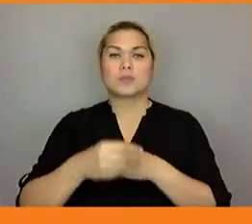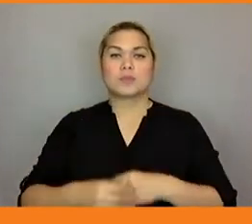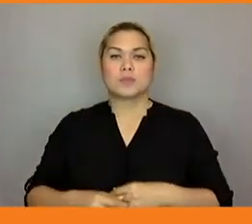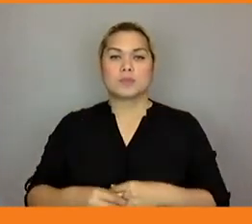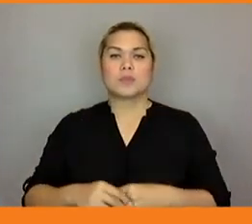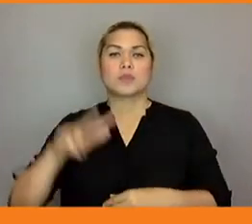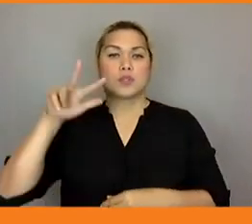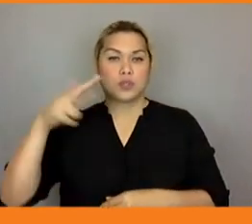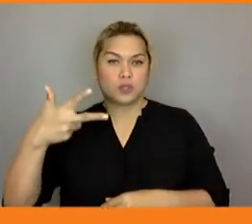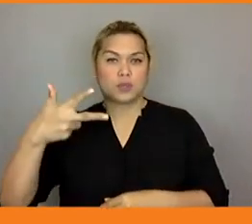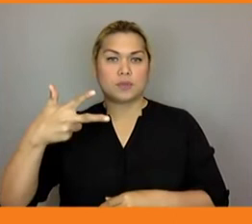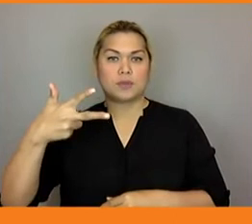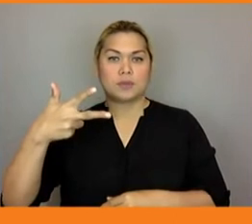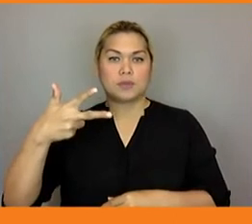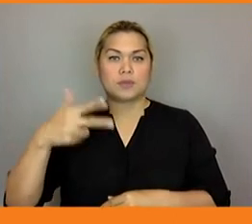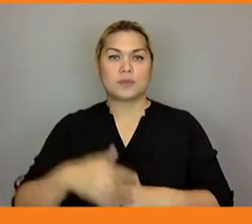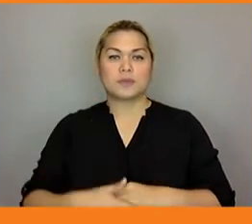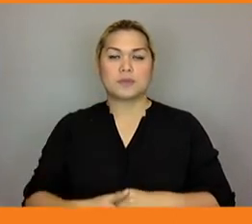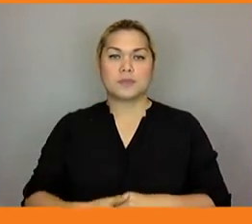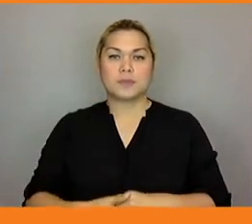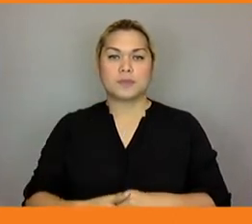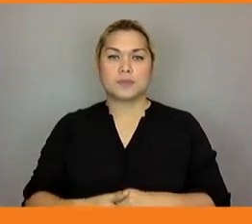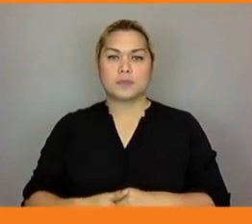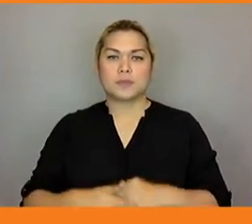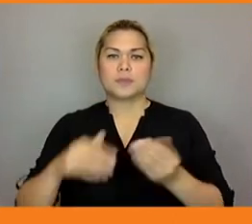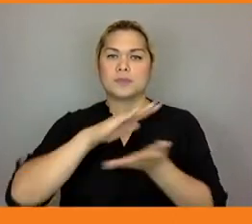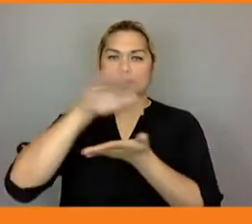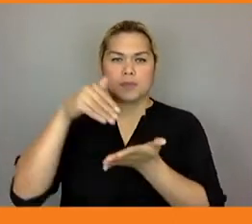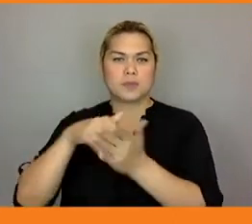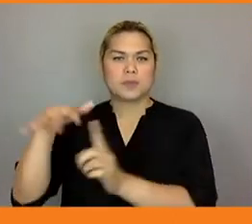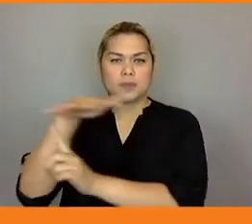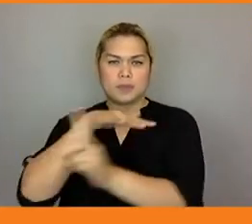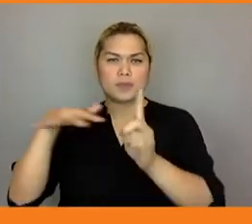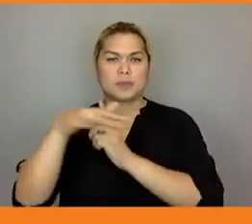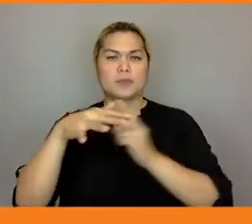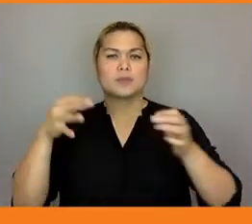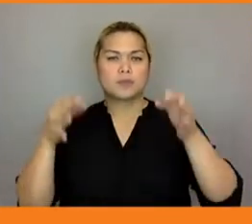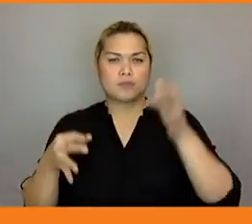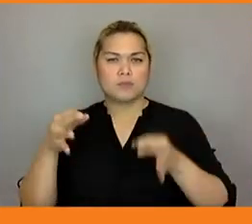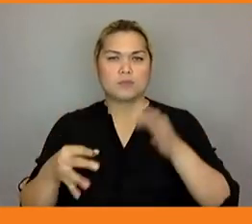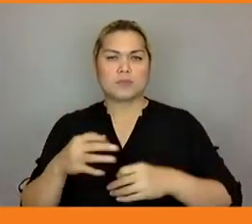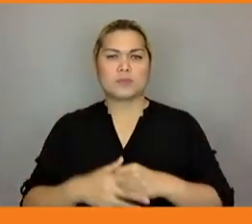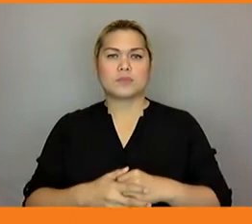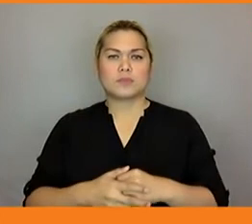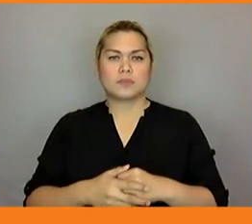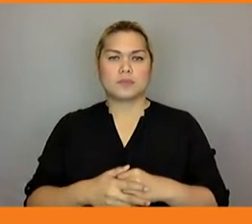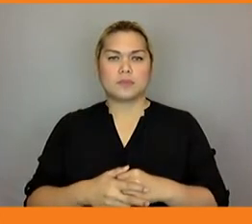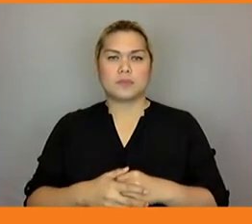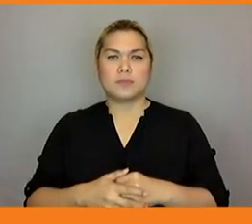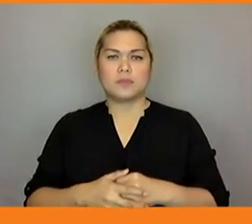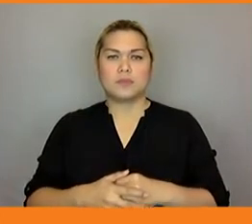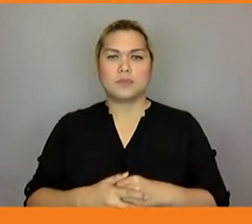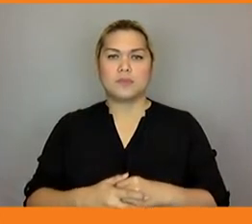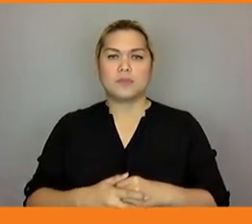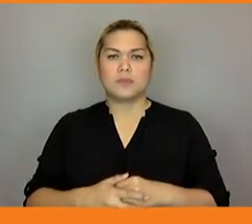the Center for Environmental Justice. And then we have Ms. Ritu Thapa, founding member of the Indigenous Women's Legal Awareness Group